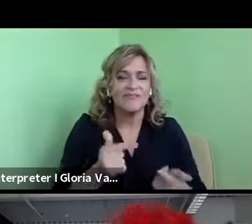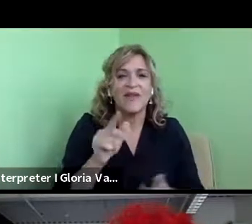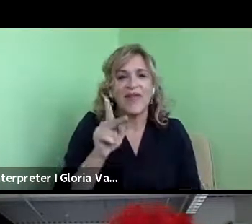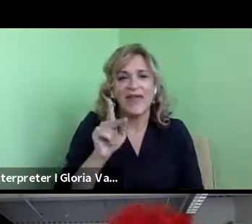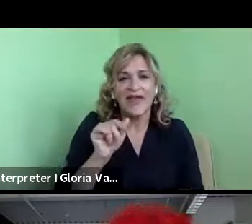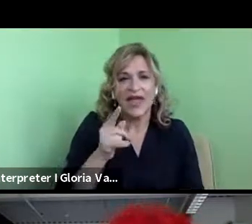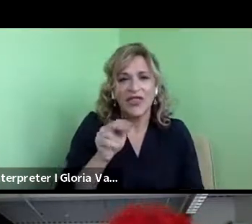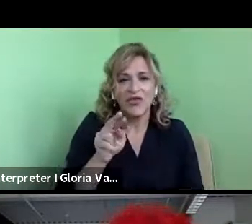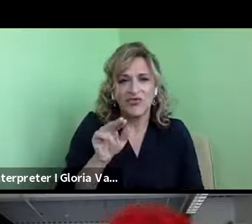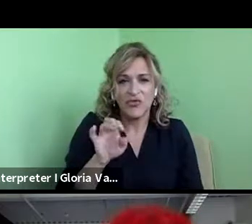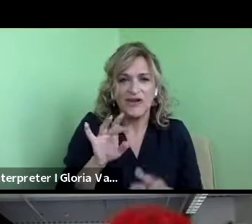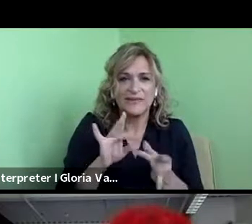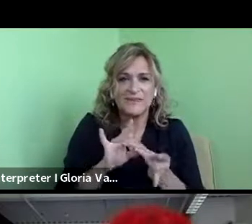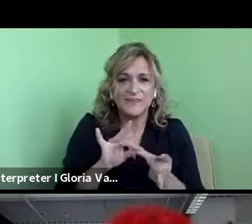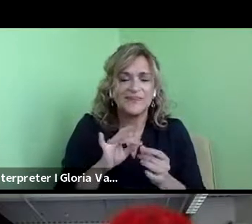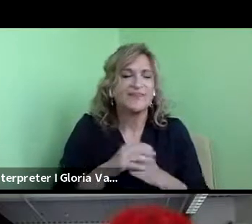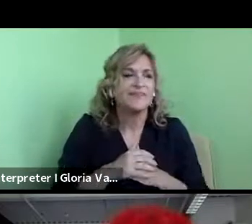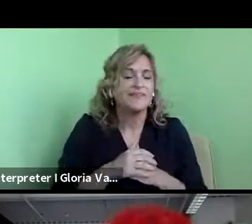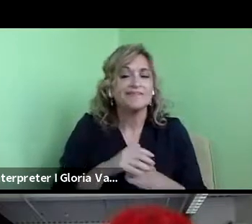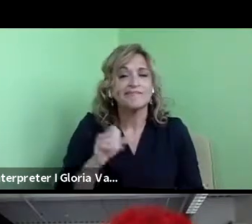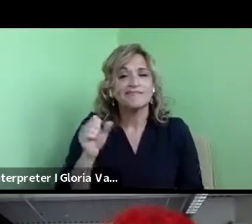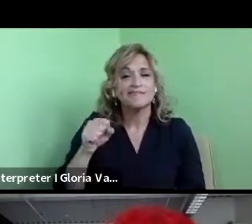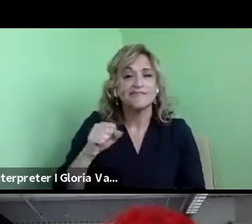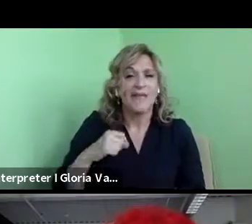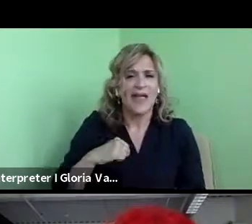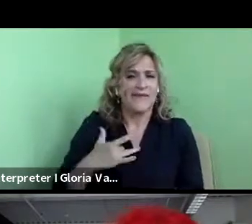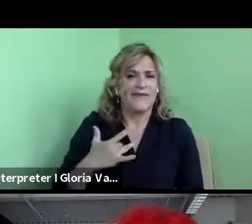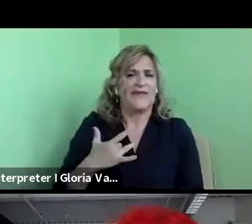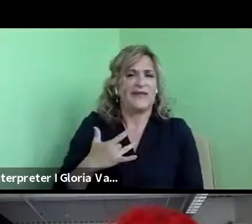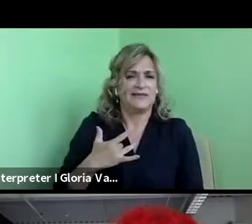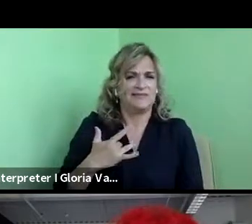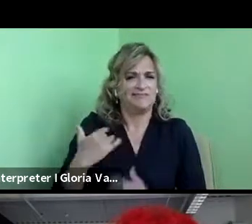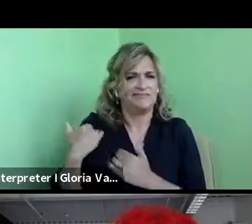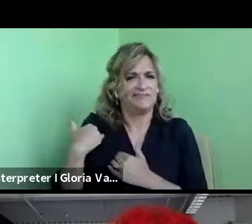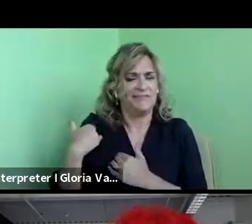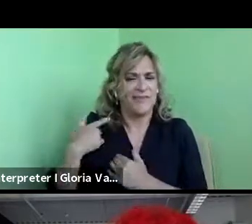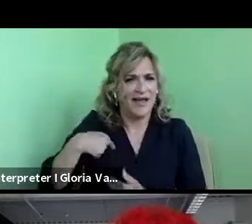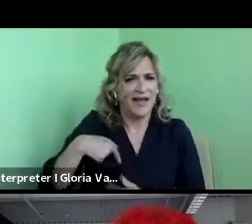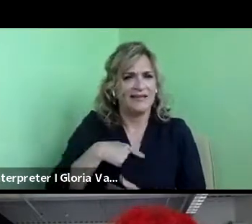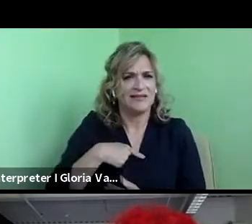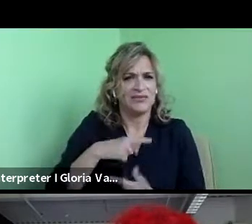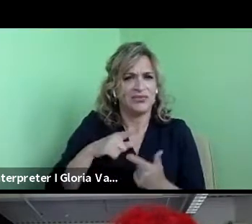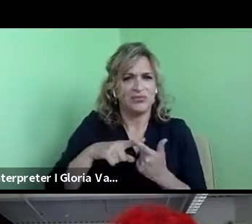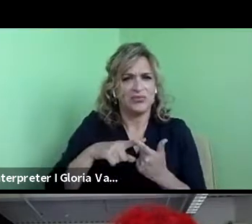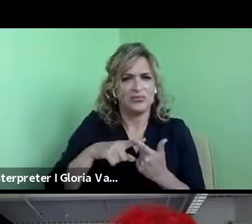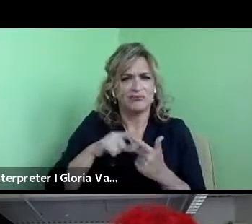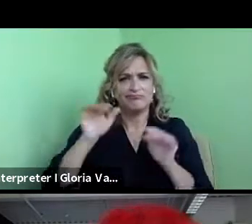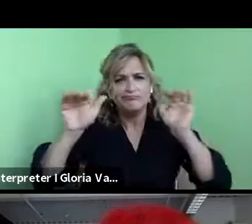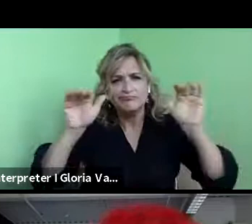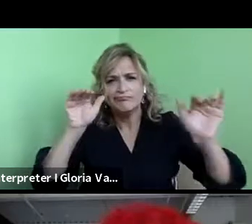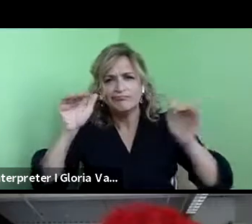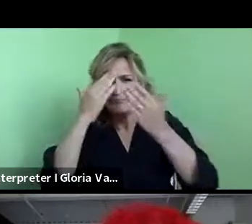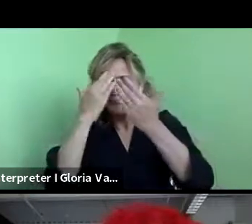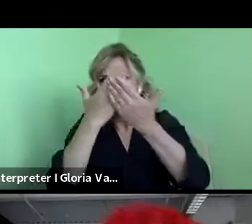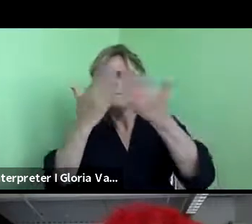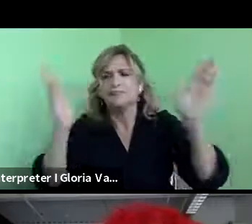I do feel like it's on us to remind the wider public continually, because people do have a tendency